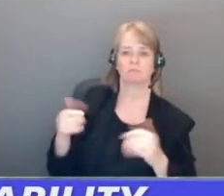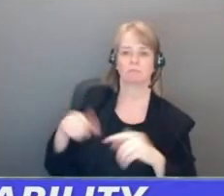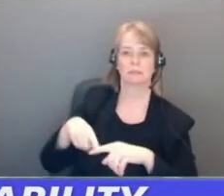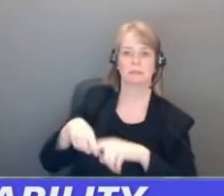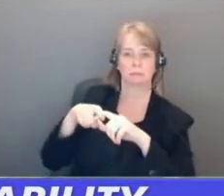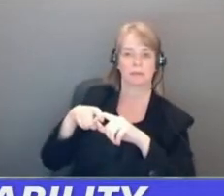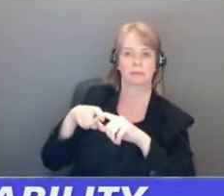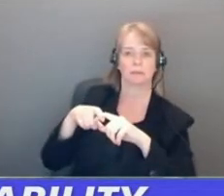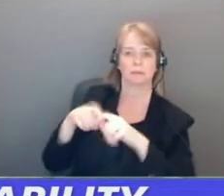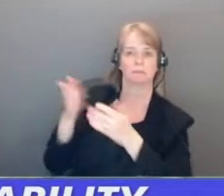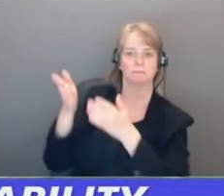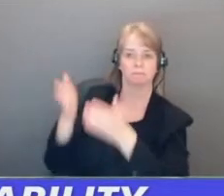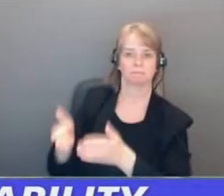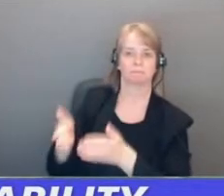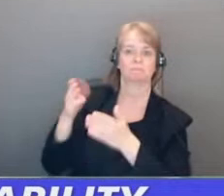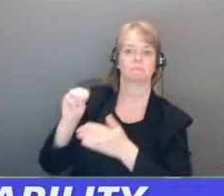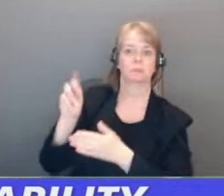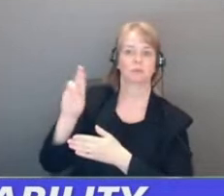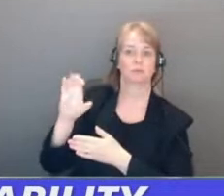Mr. Chiarelli's